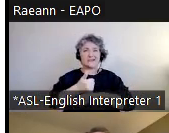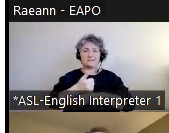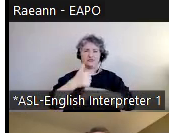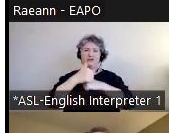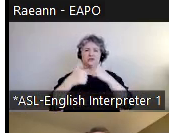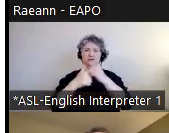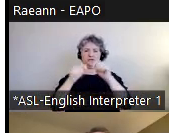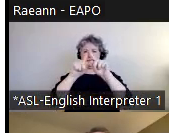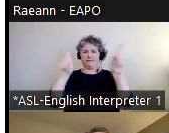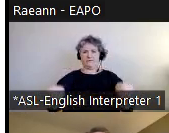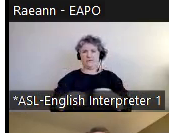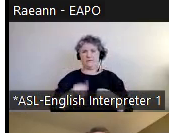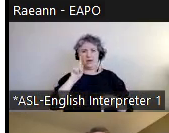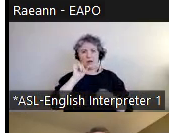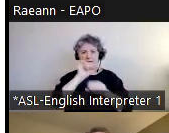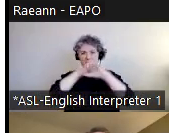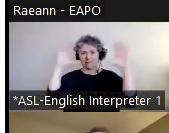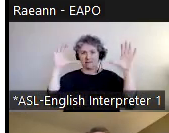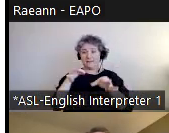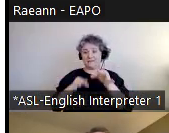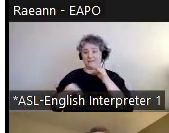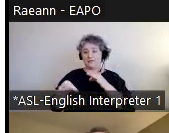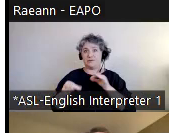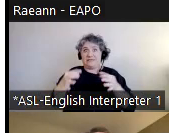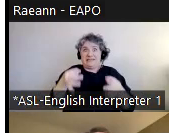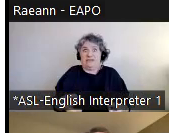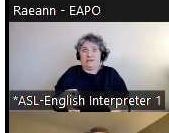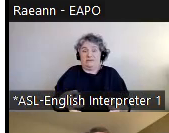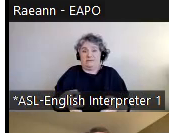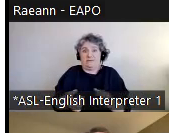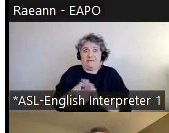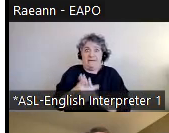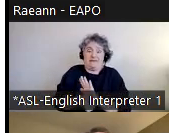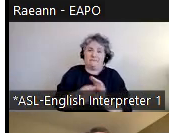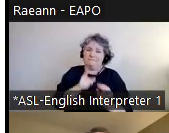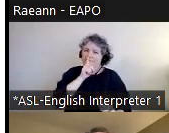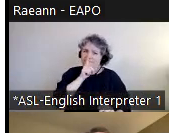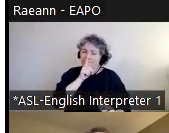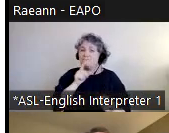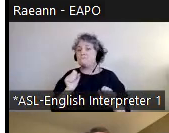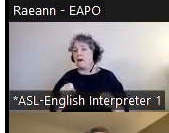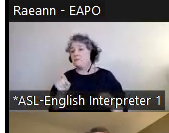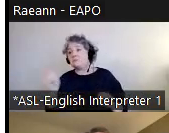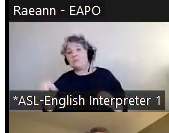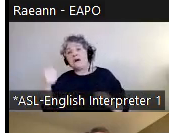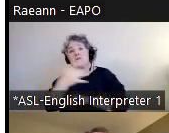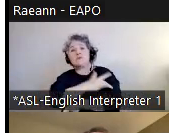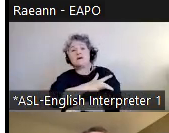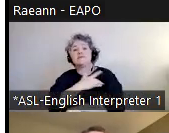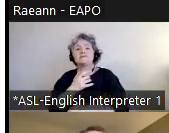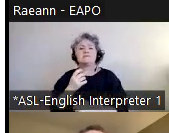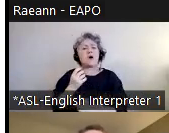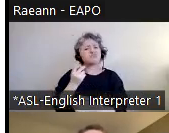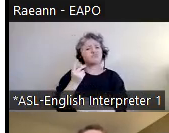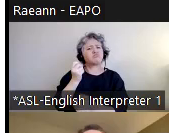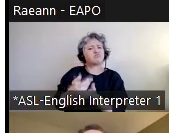to look under the Substitute Decisions Act. So it is possible it could be valid in Ontario, but you'd probably want to check with a